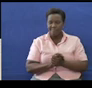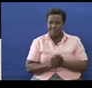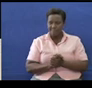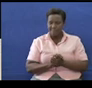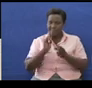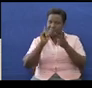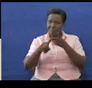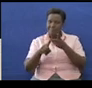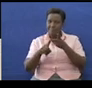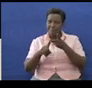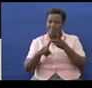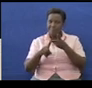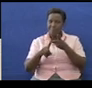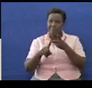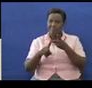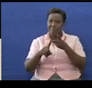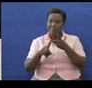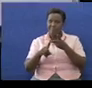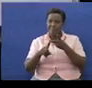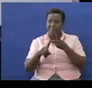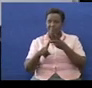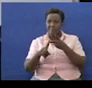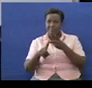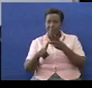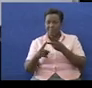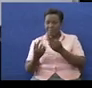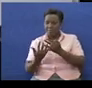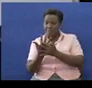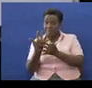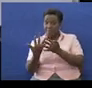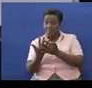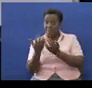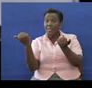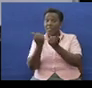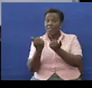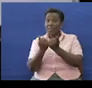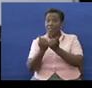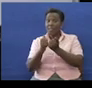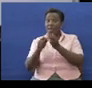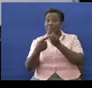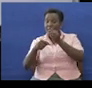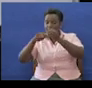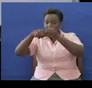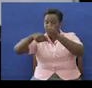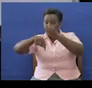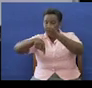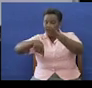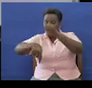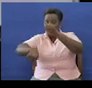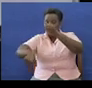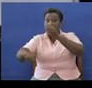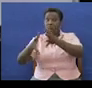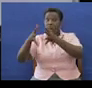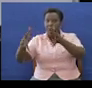their adaptation. That is one thing. The second thing is that plants developed root, very